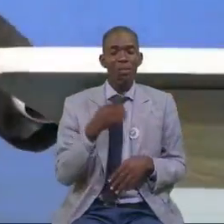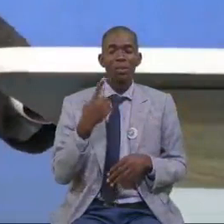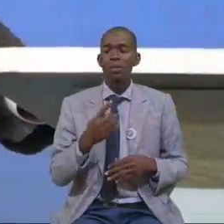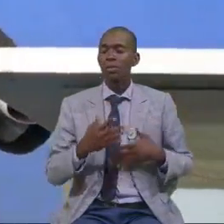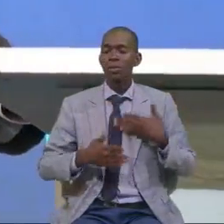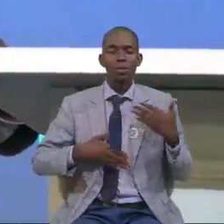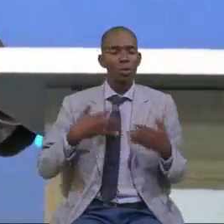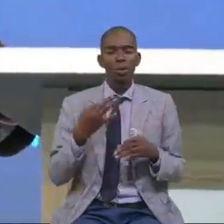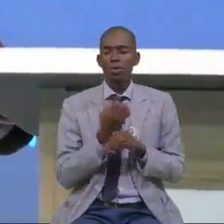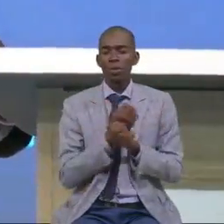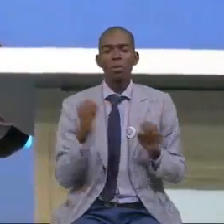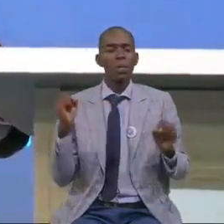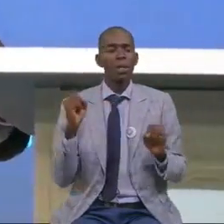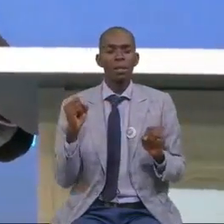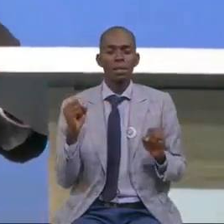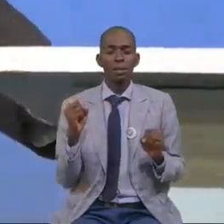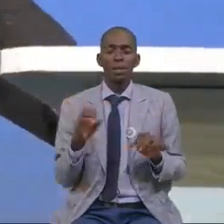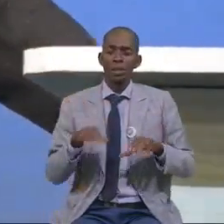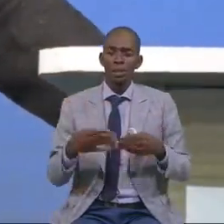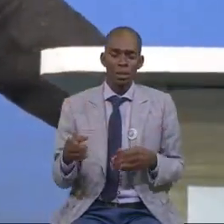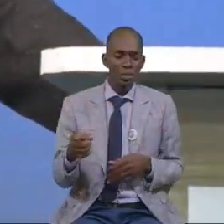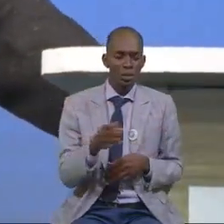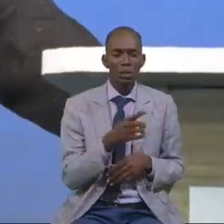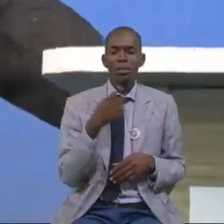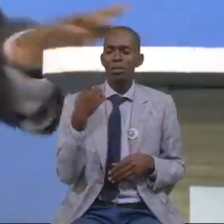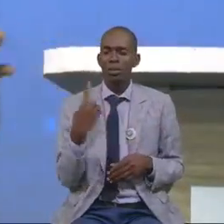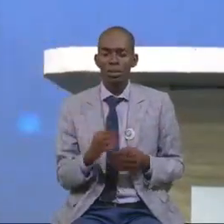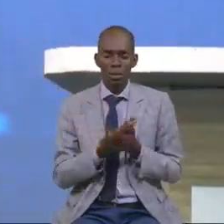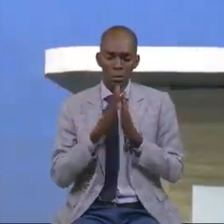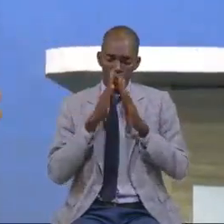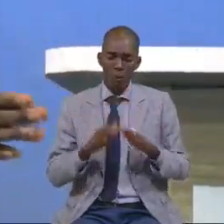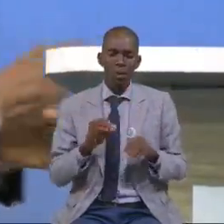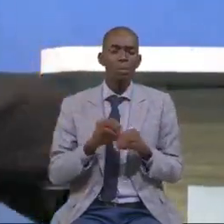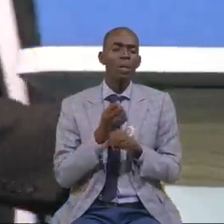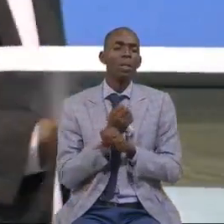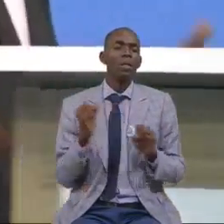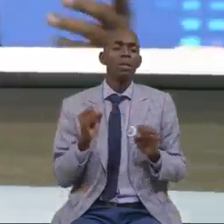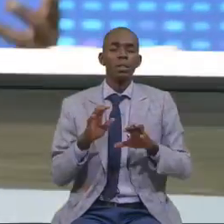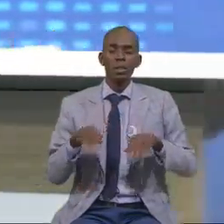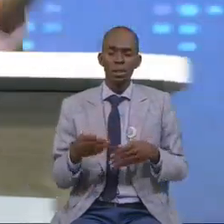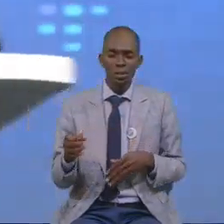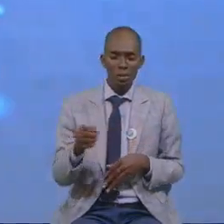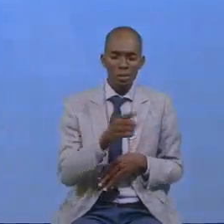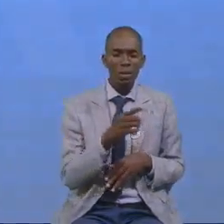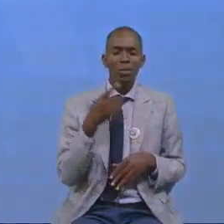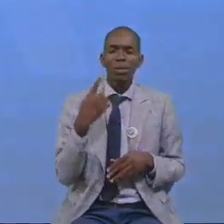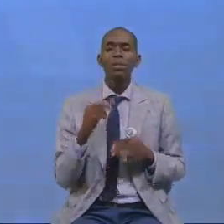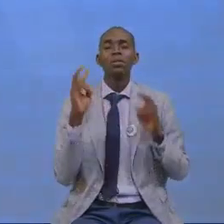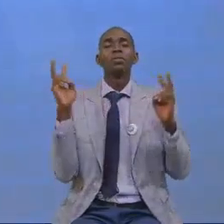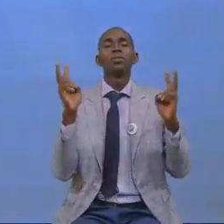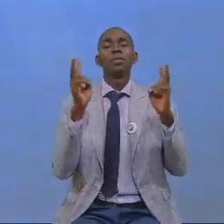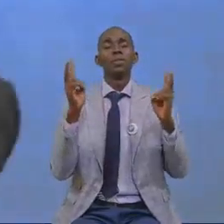of salvation. Give them the peace in salvation. Give them the victory